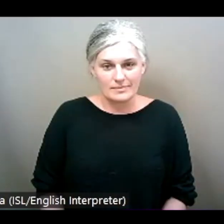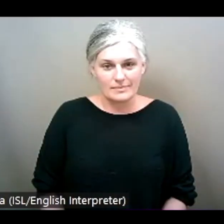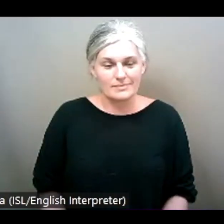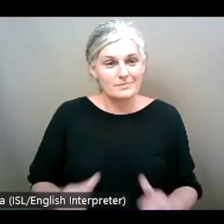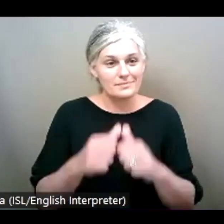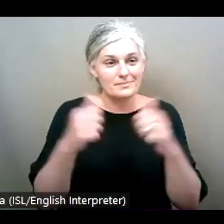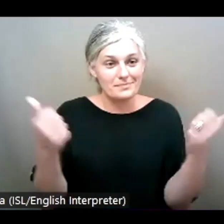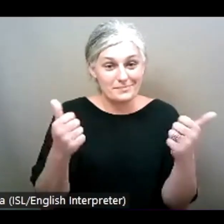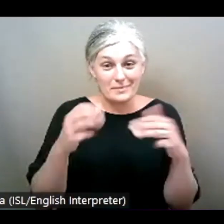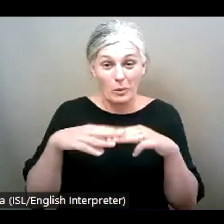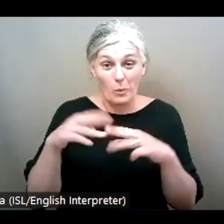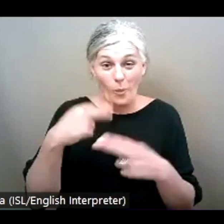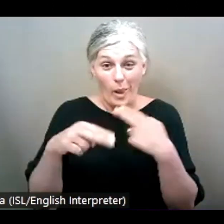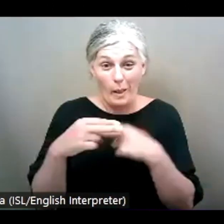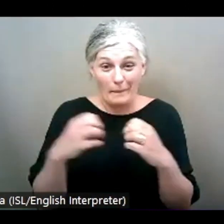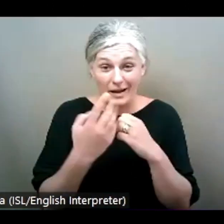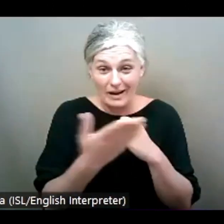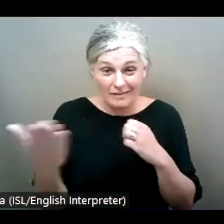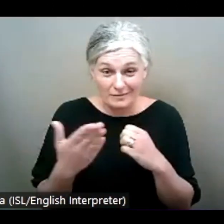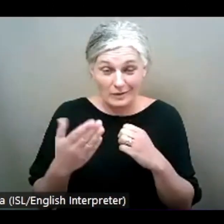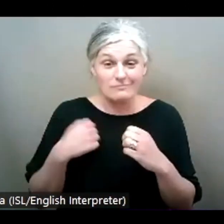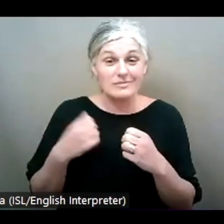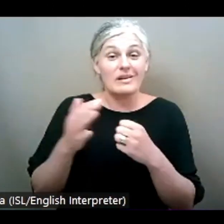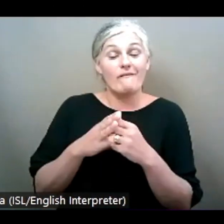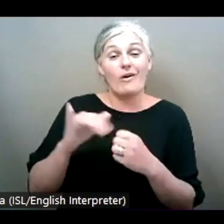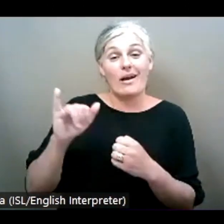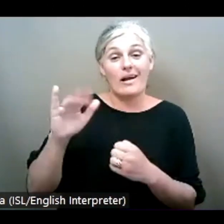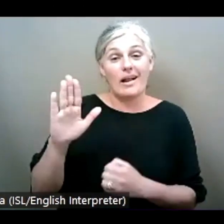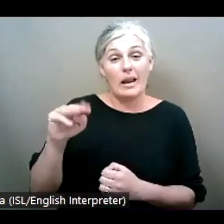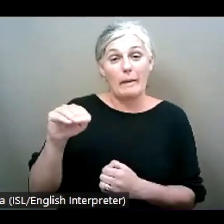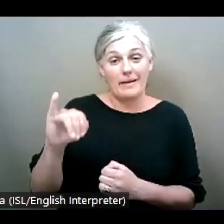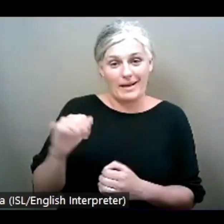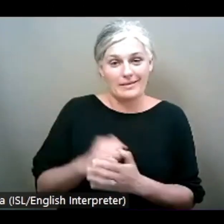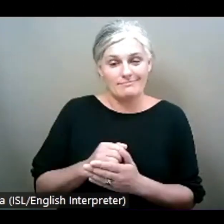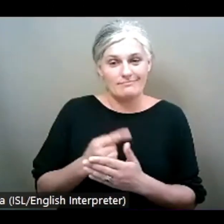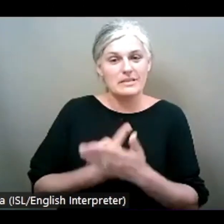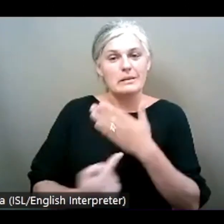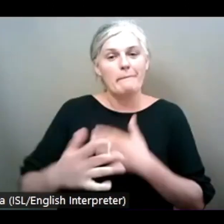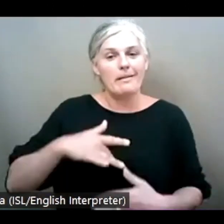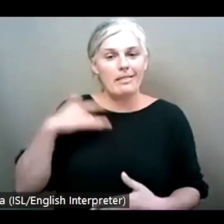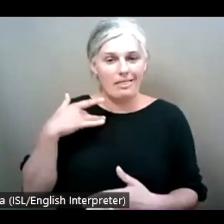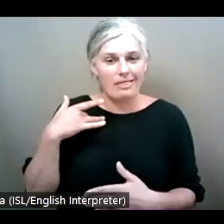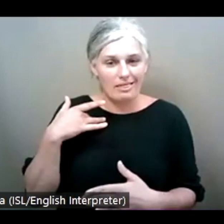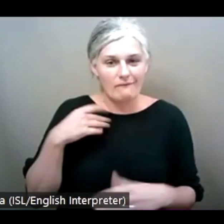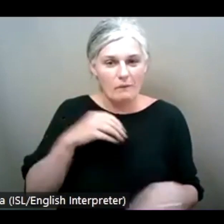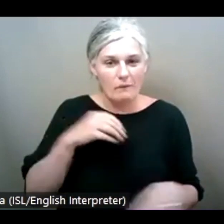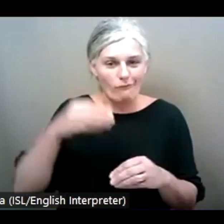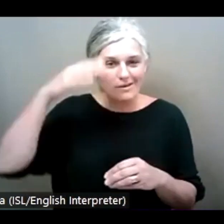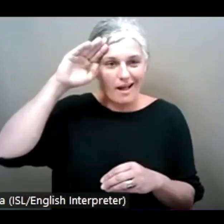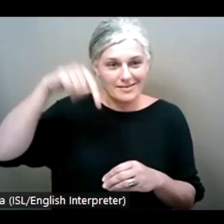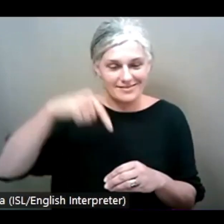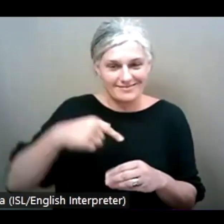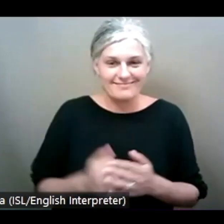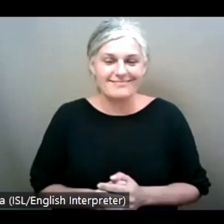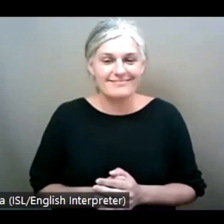Hi, welcome, everybody. On behalf of the Independent Living Movement of Ireland, we